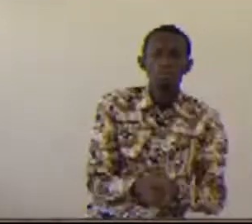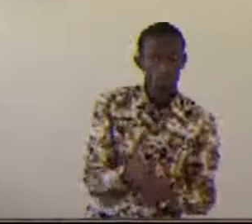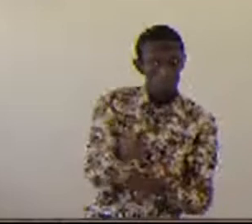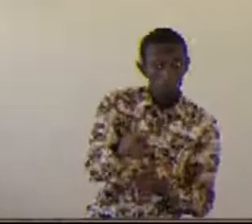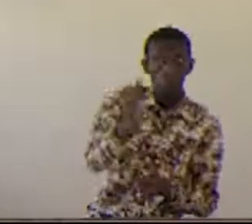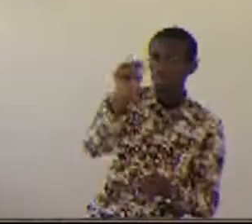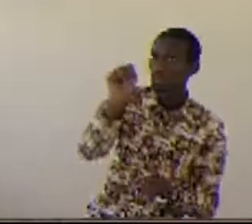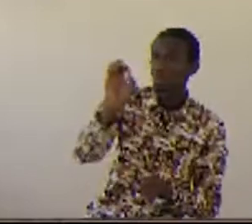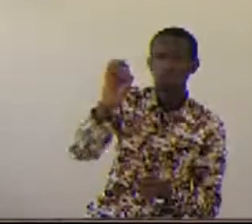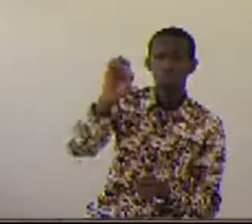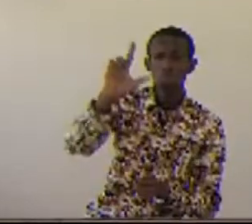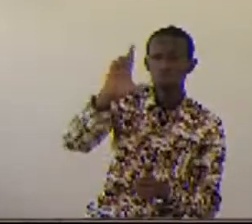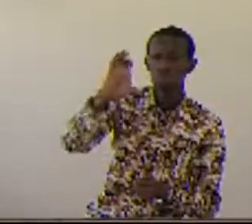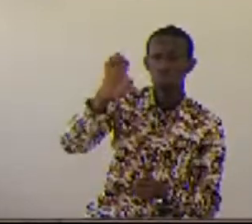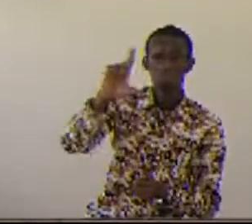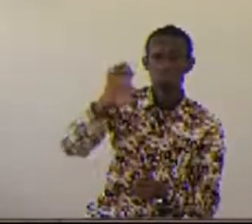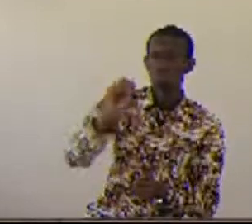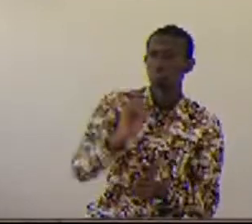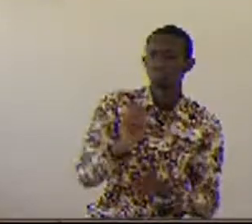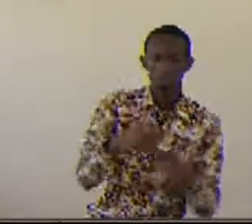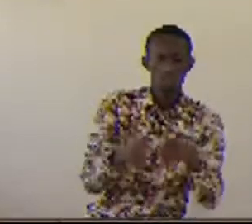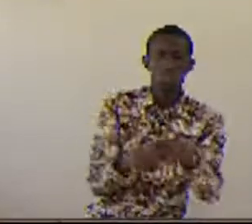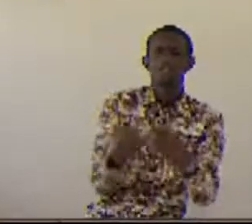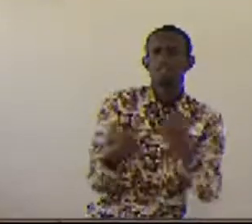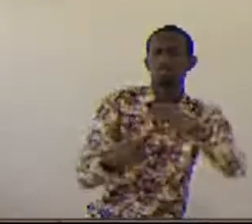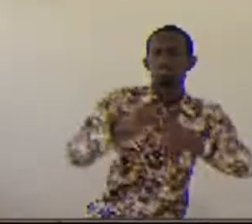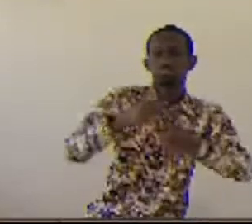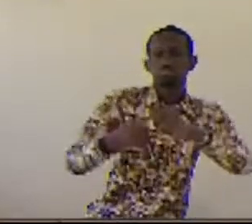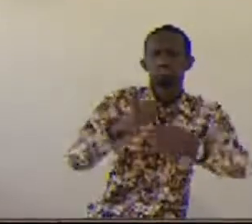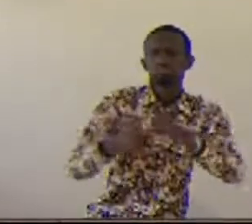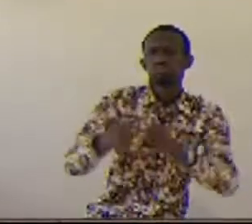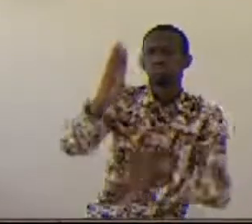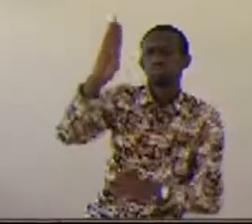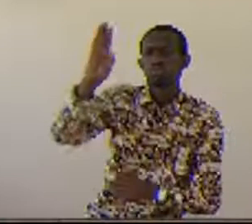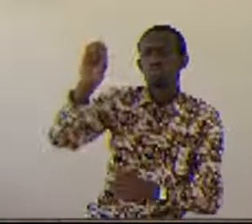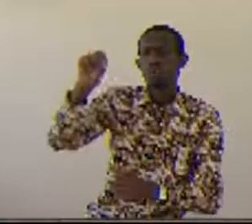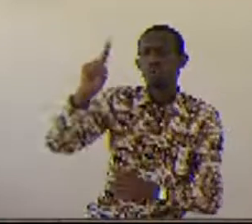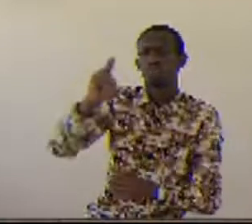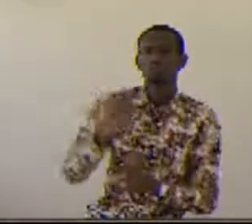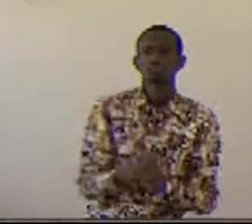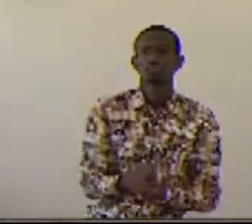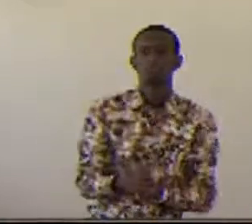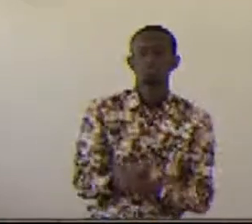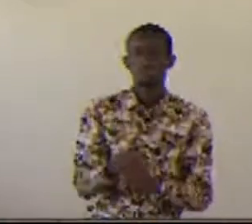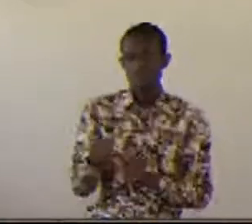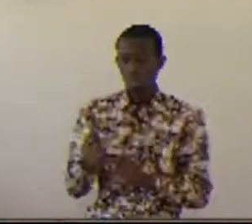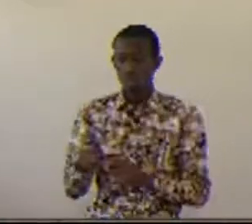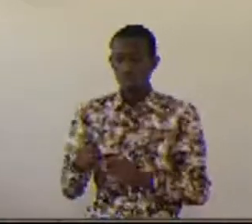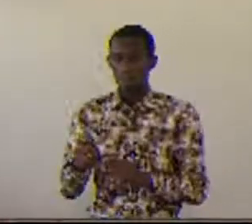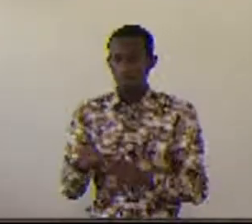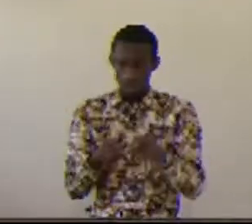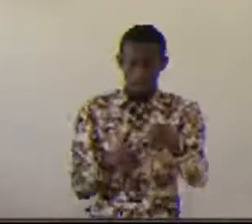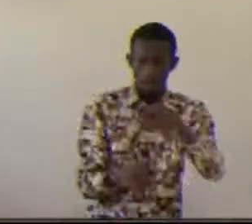molecules. But we have the metallic bonding. So, the attraction forces in those